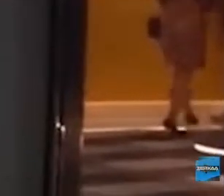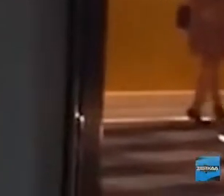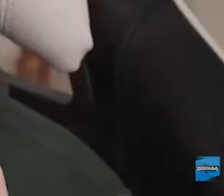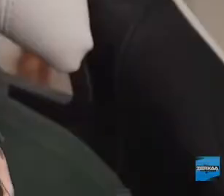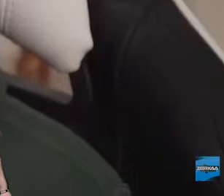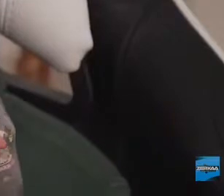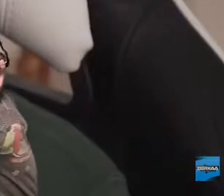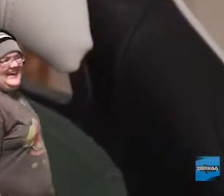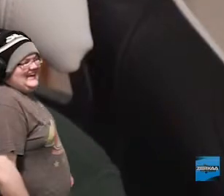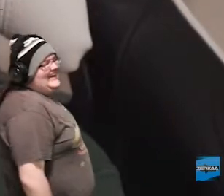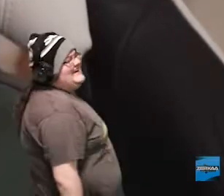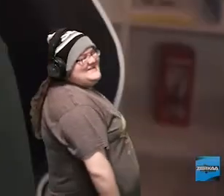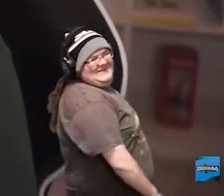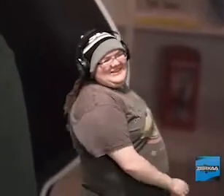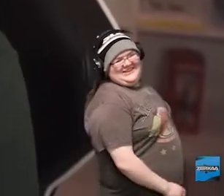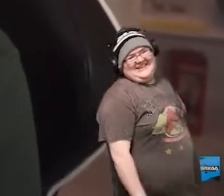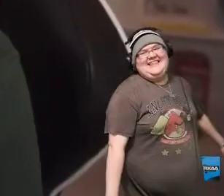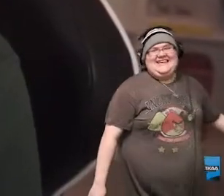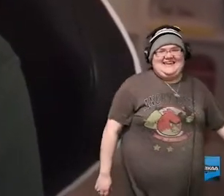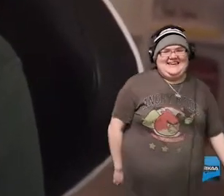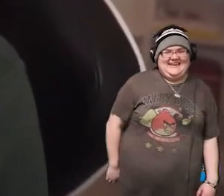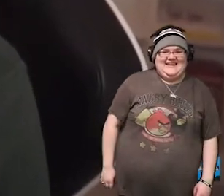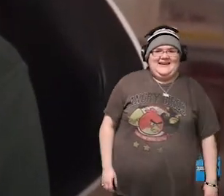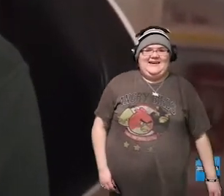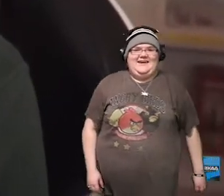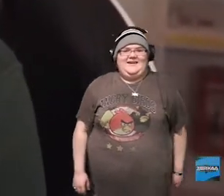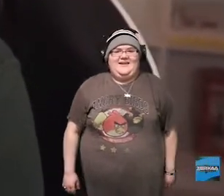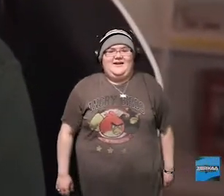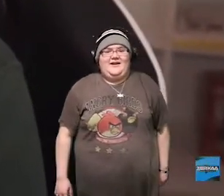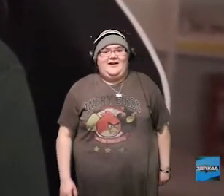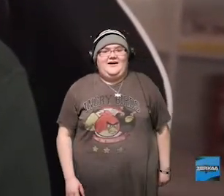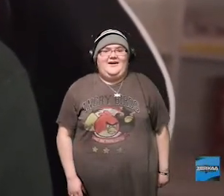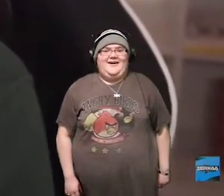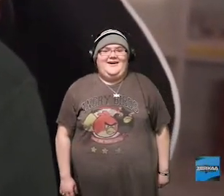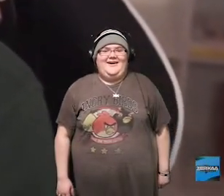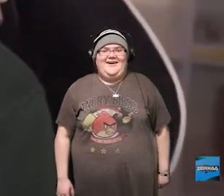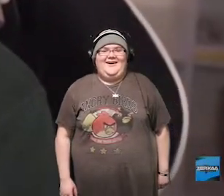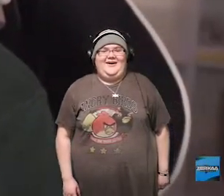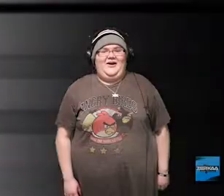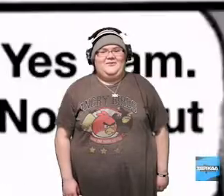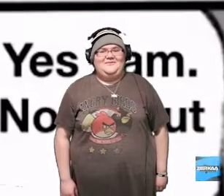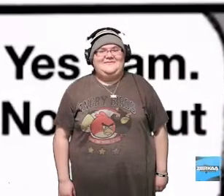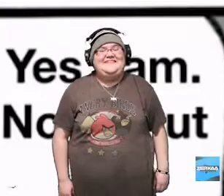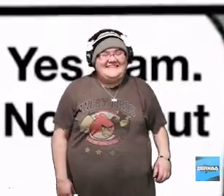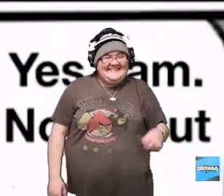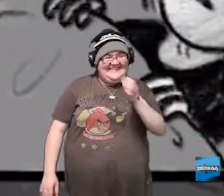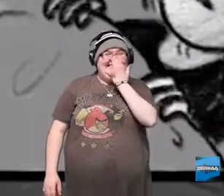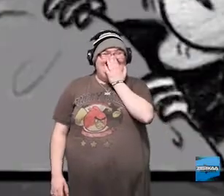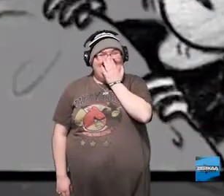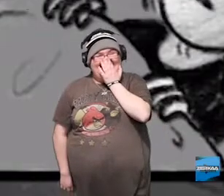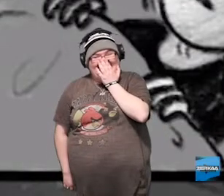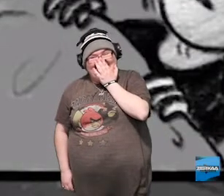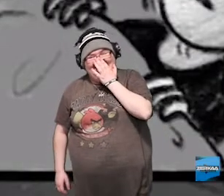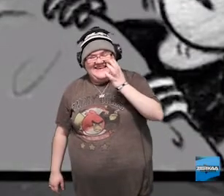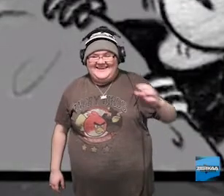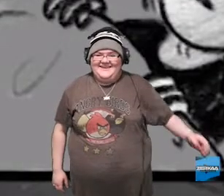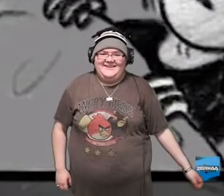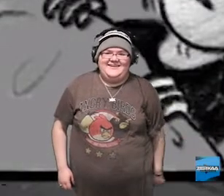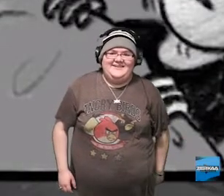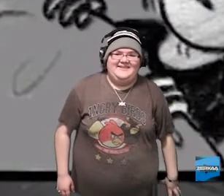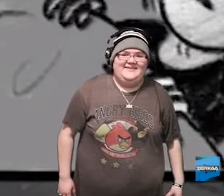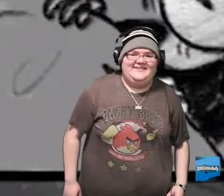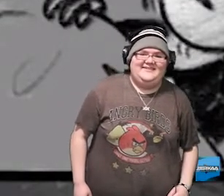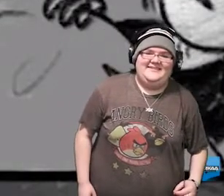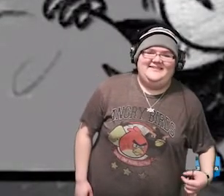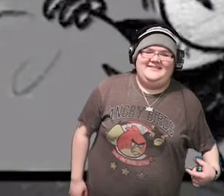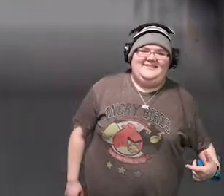It's just me running away. That's it. For God's sake. Fun fact, I think I want a kid more than Freya does. So there you go. Fun fact for you. Oh. Now that's awkward. Are you going to sleep? Yes, I